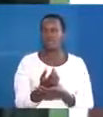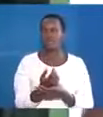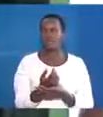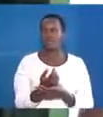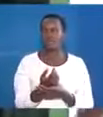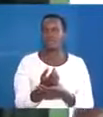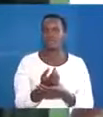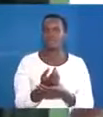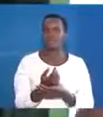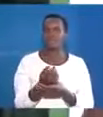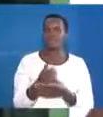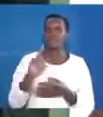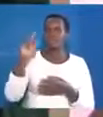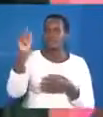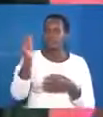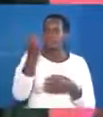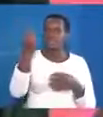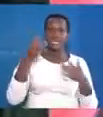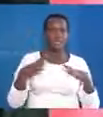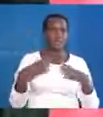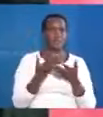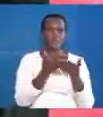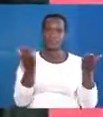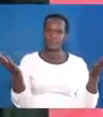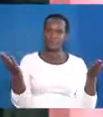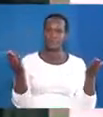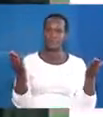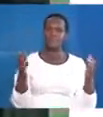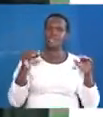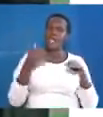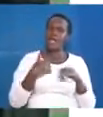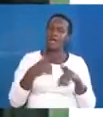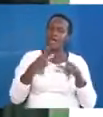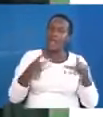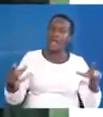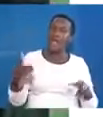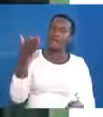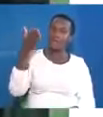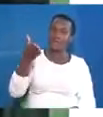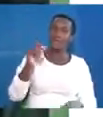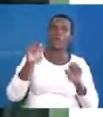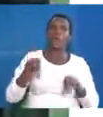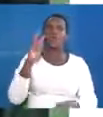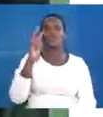Fellow Kenyans, there is a land we can see, the promised land.